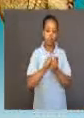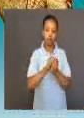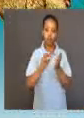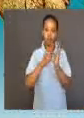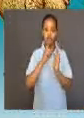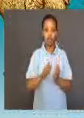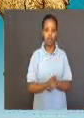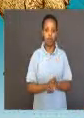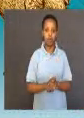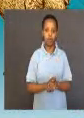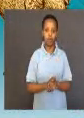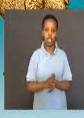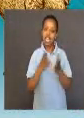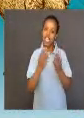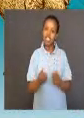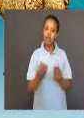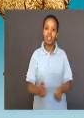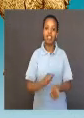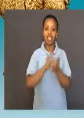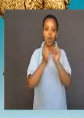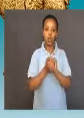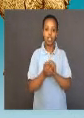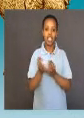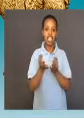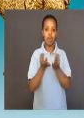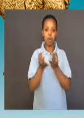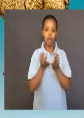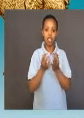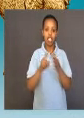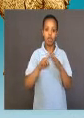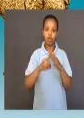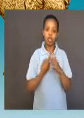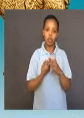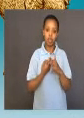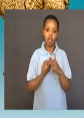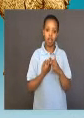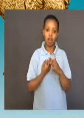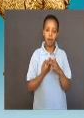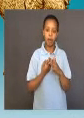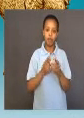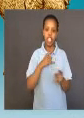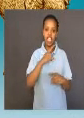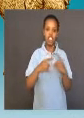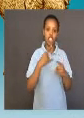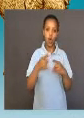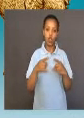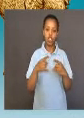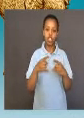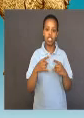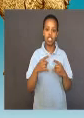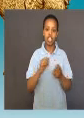To define evolution, we must explain the changing species